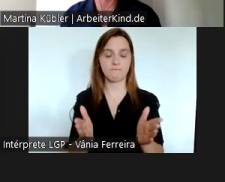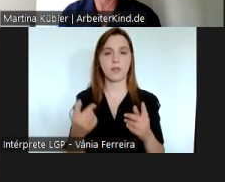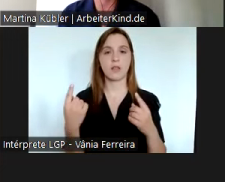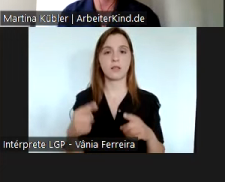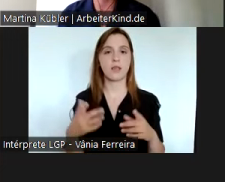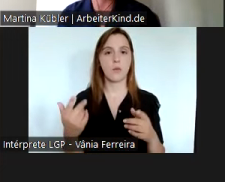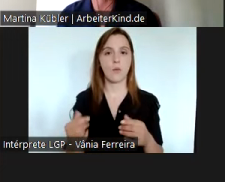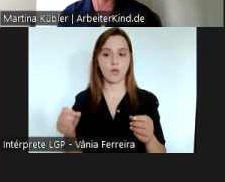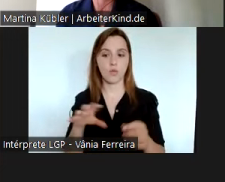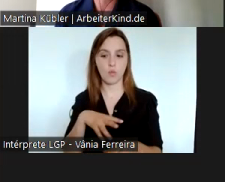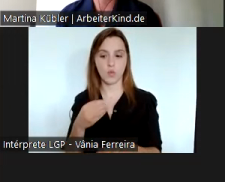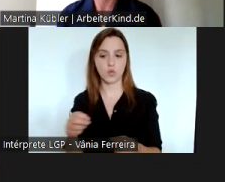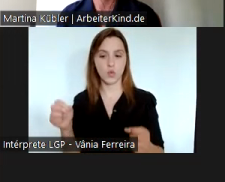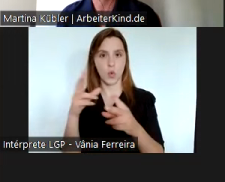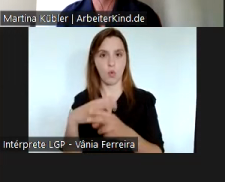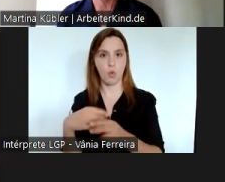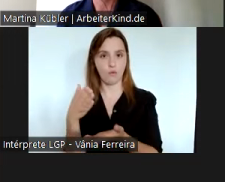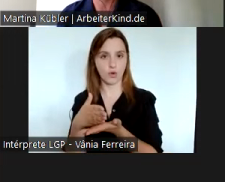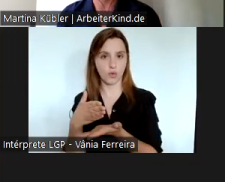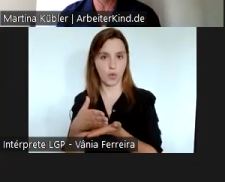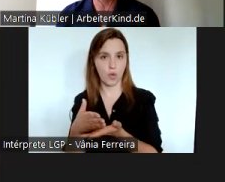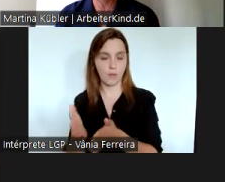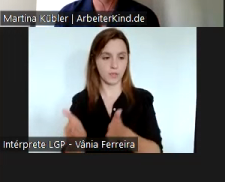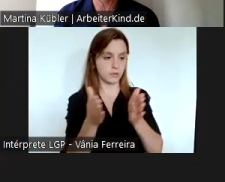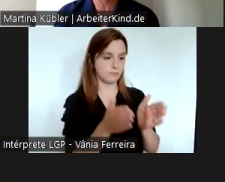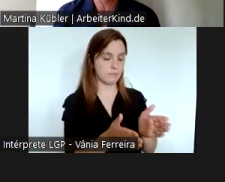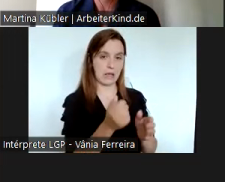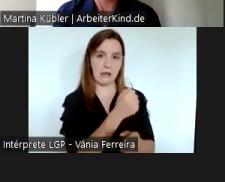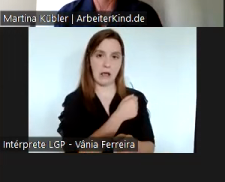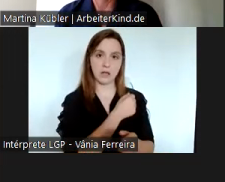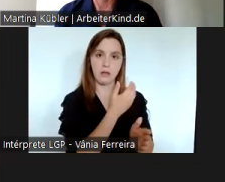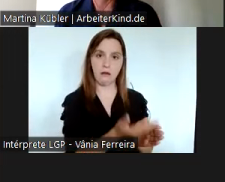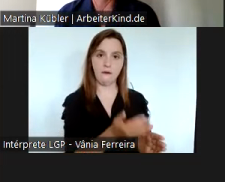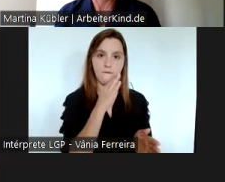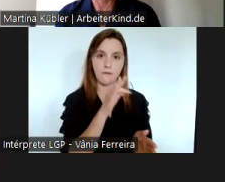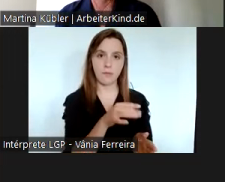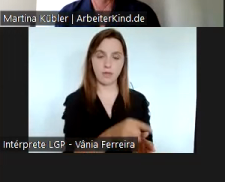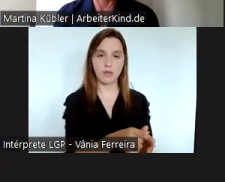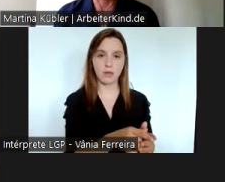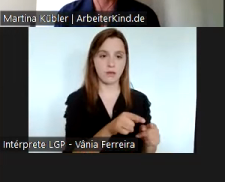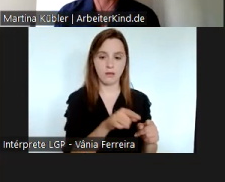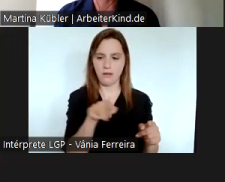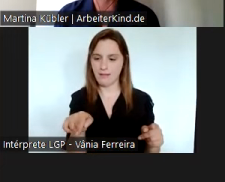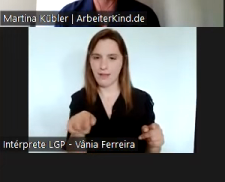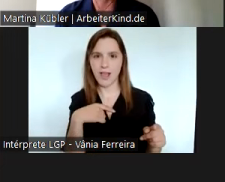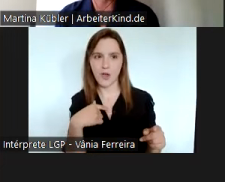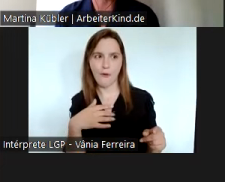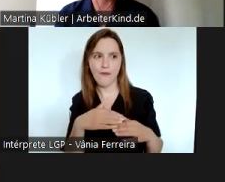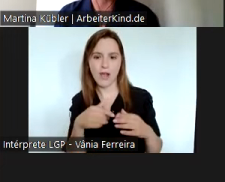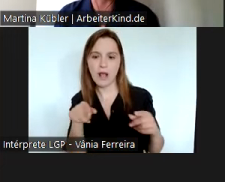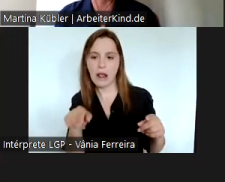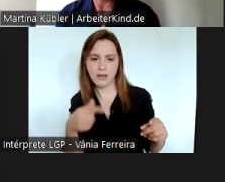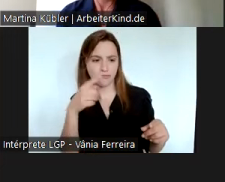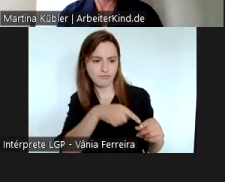world that you're trying to belong to, but you also have your family back home who don't know what you're actually doing at university, who don't know what